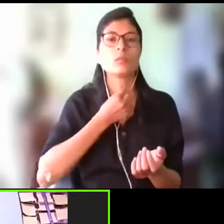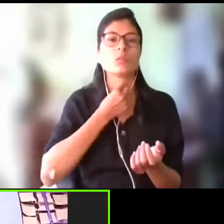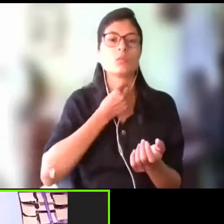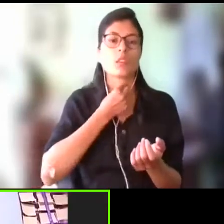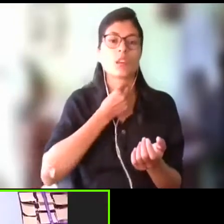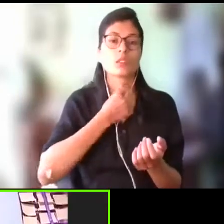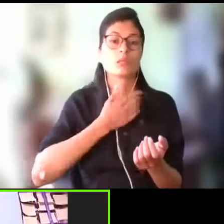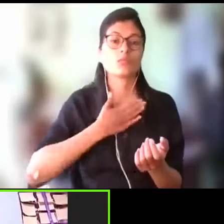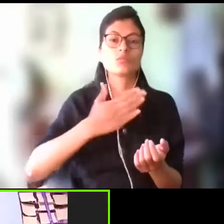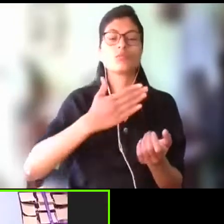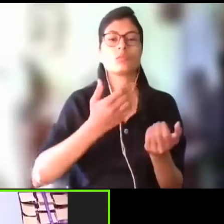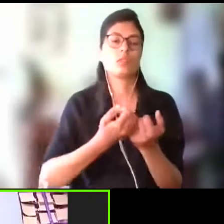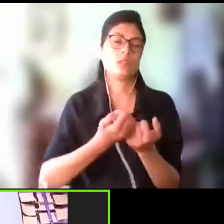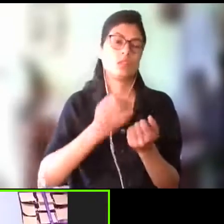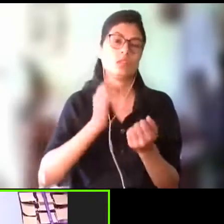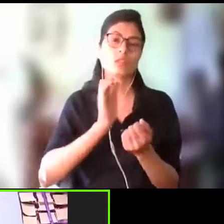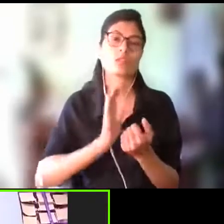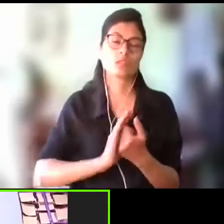tables of discussion.